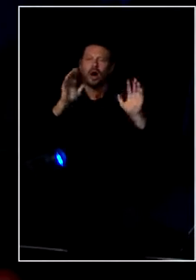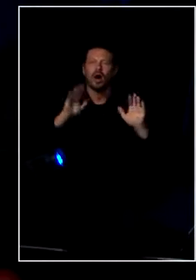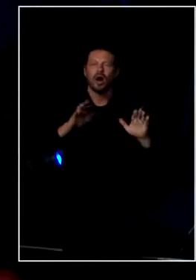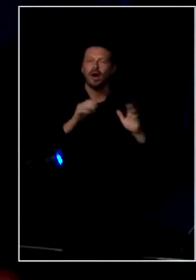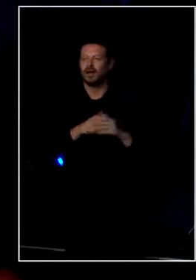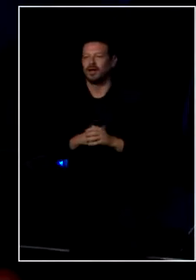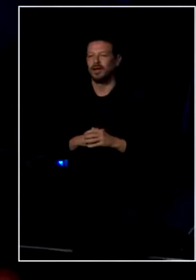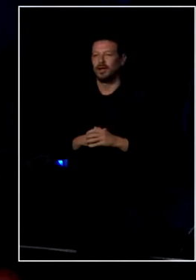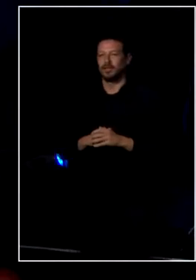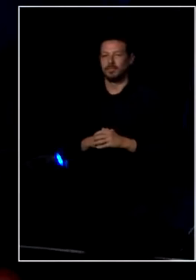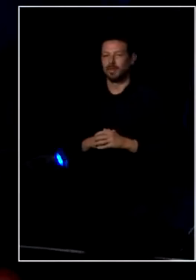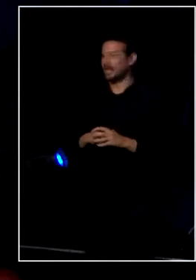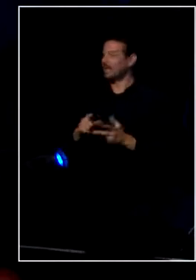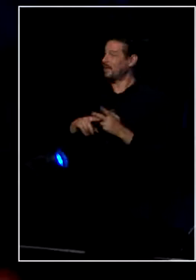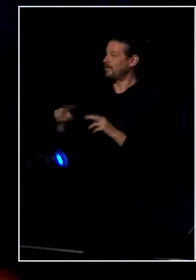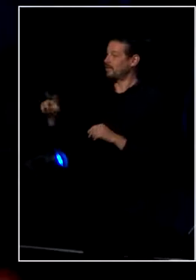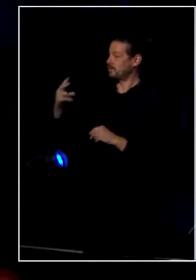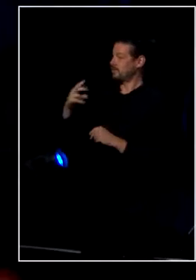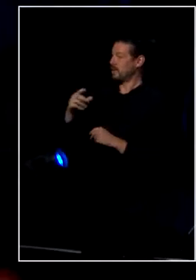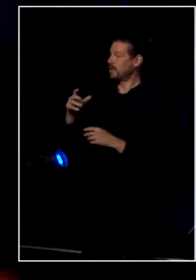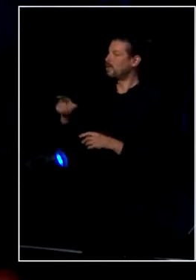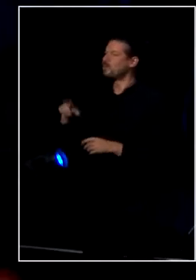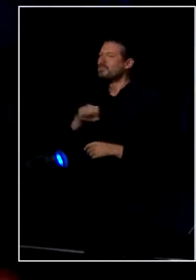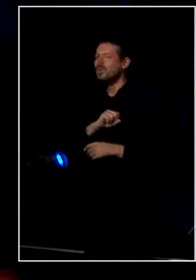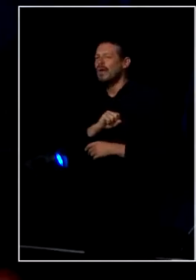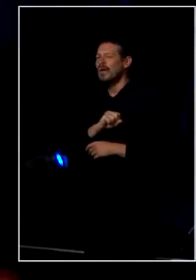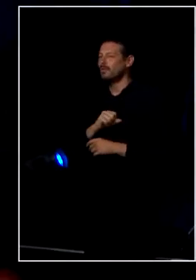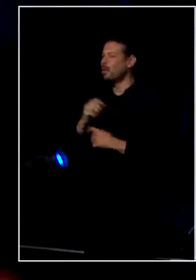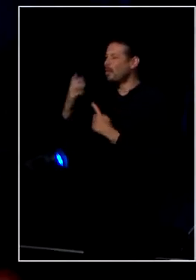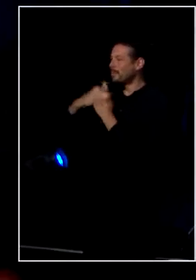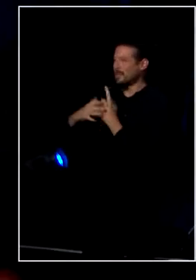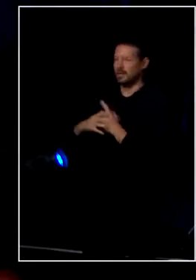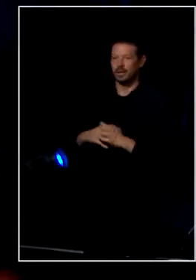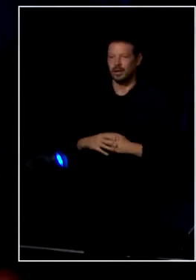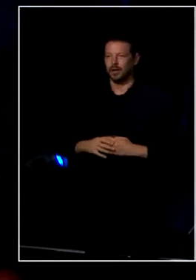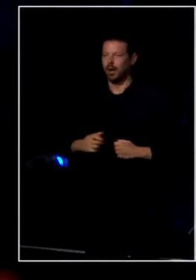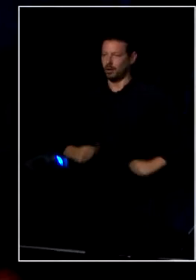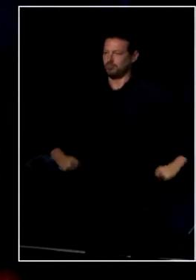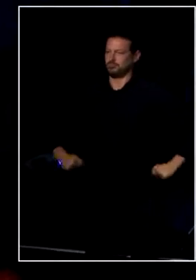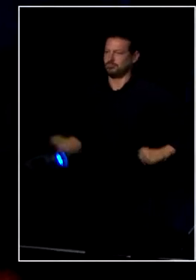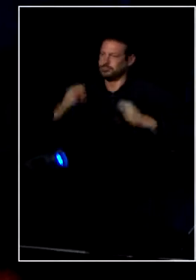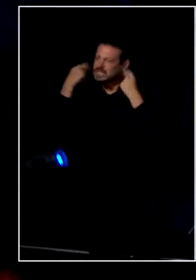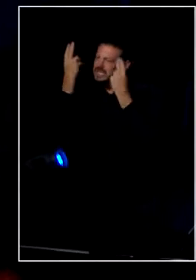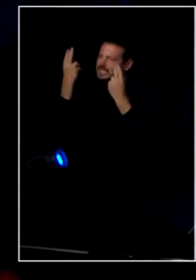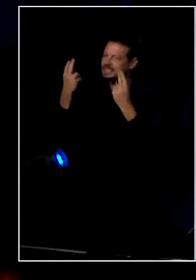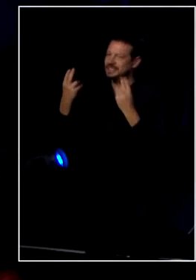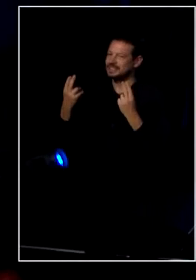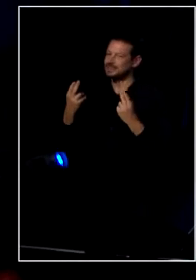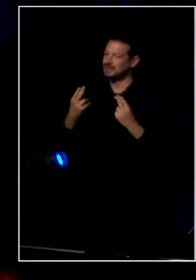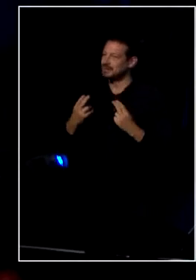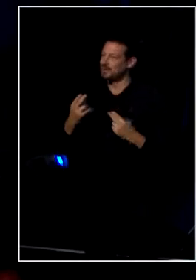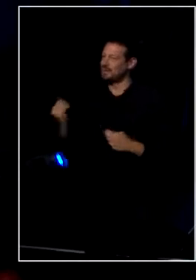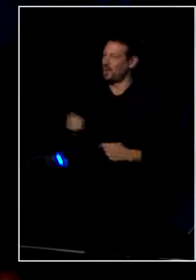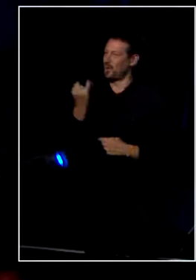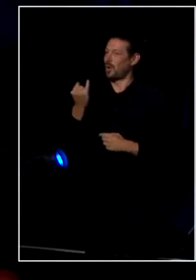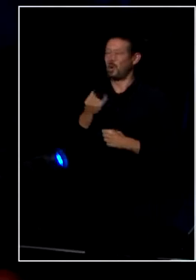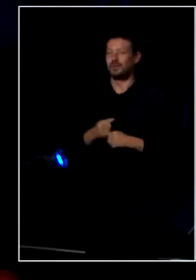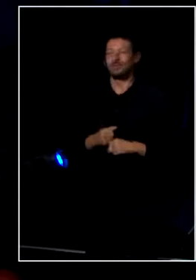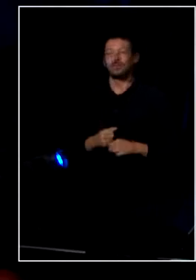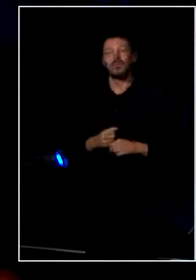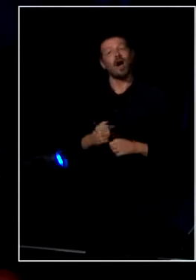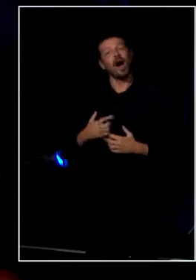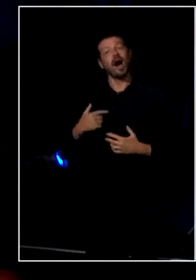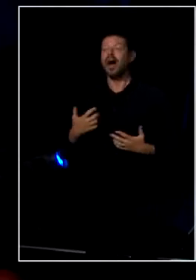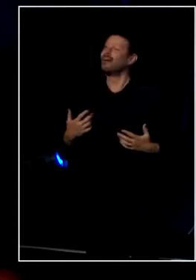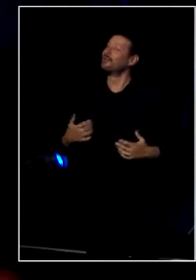looking at me and saying that I am brave or expressing pity makes me behave quite badly. And I find great strength in